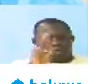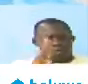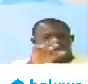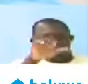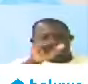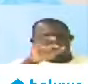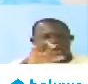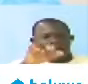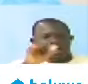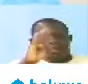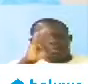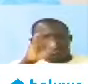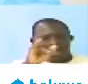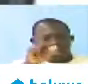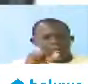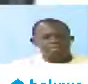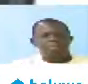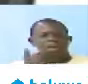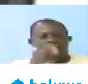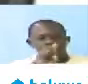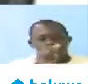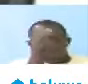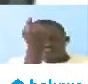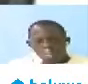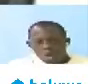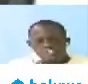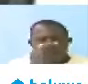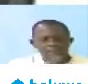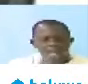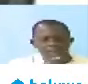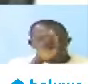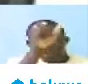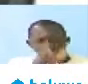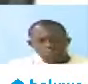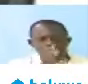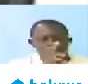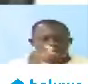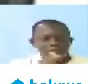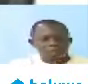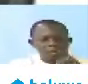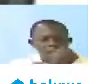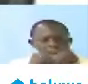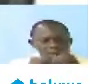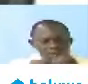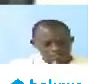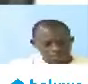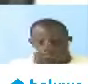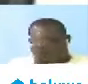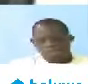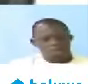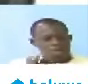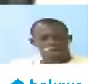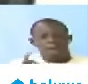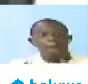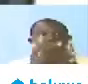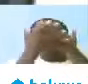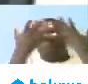Oh, Watola, it is random Gambian thing. What you about Watola? I knew. I was not alone. We were many